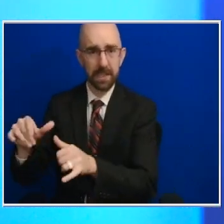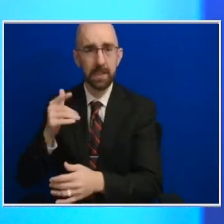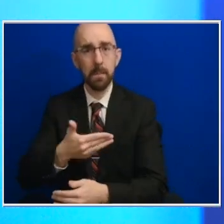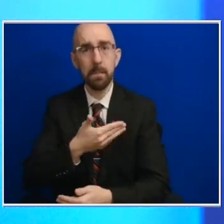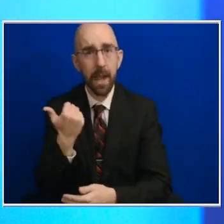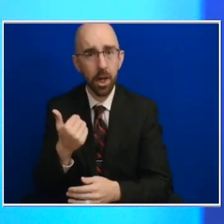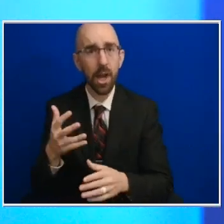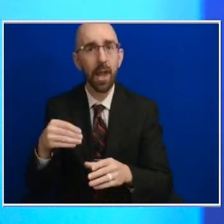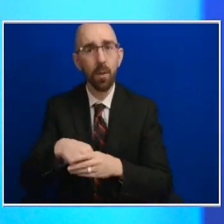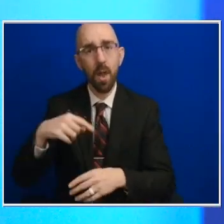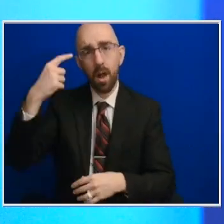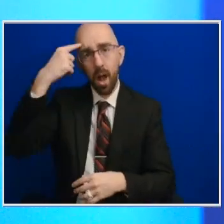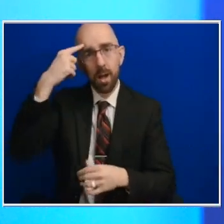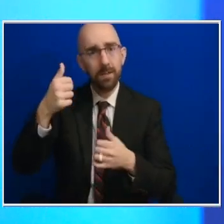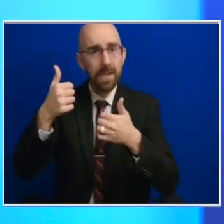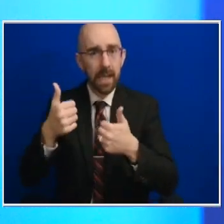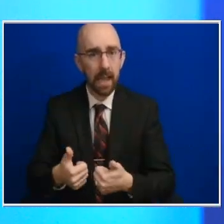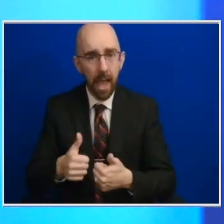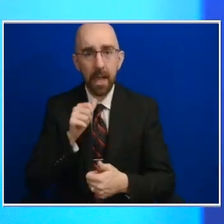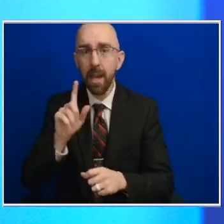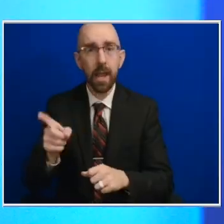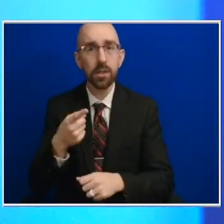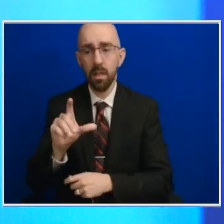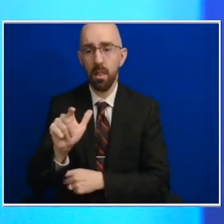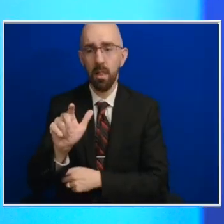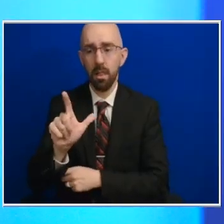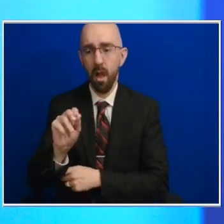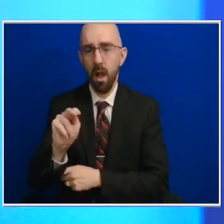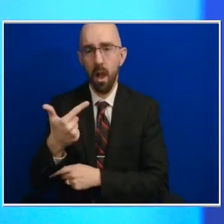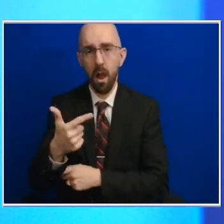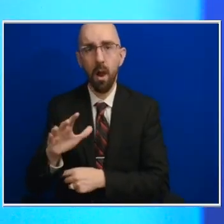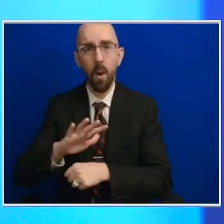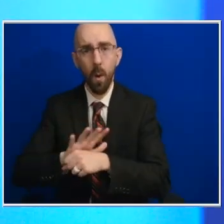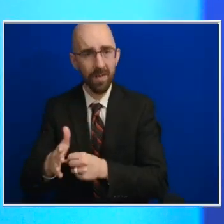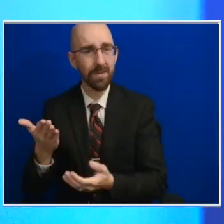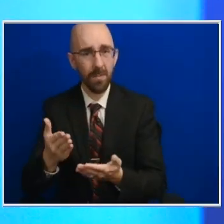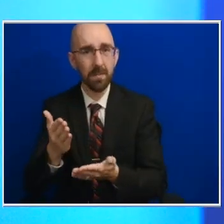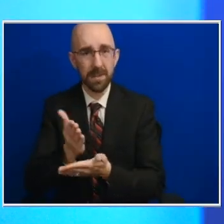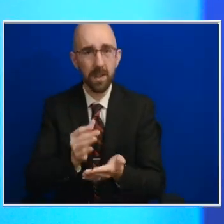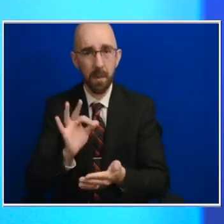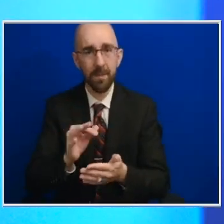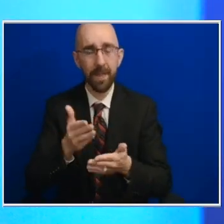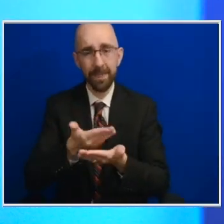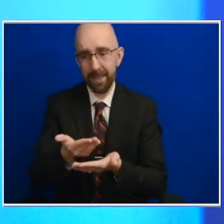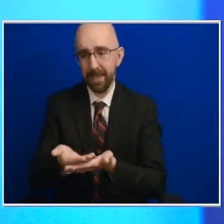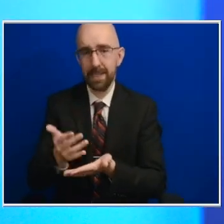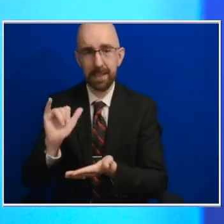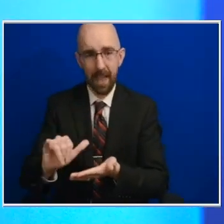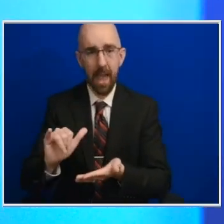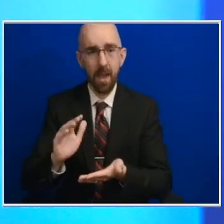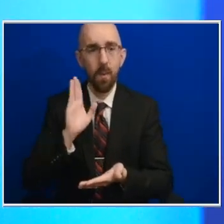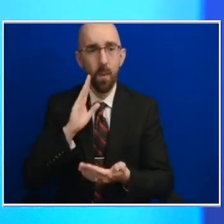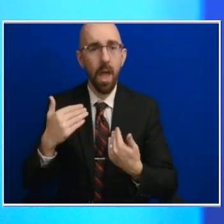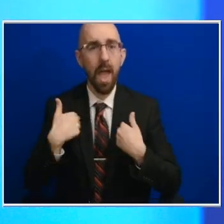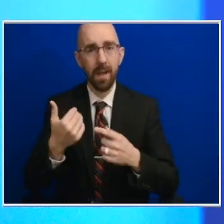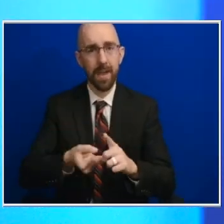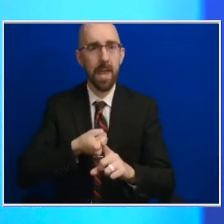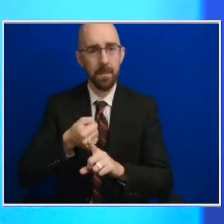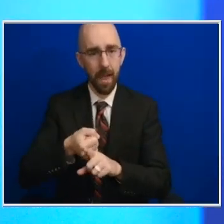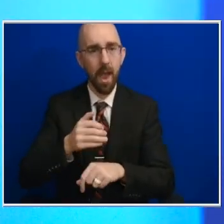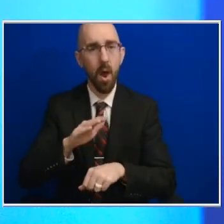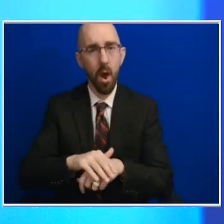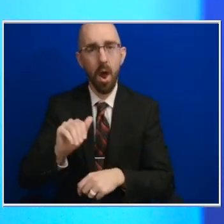decline. This is not just long COVID. It's actually probably some of the facets that will have an impact on